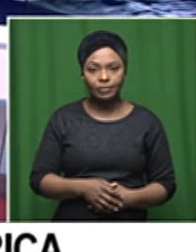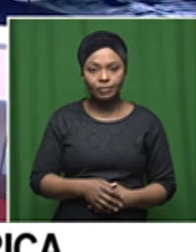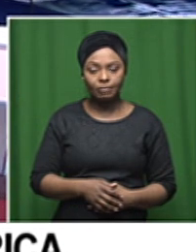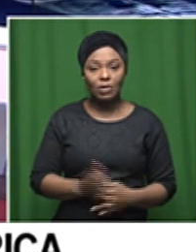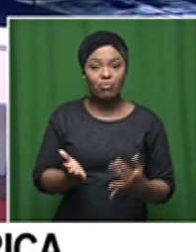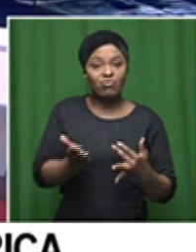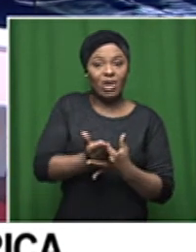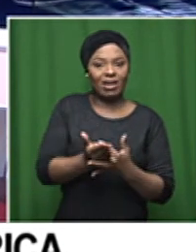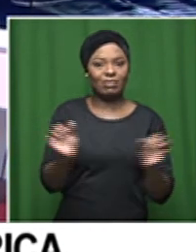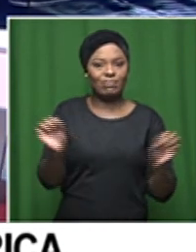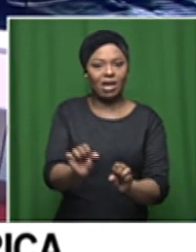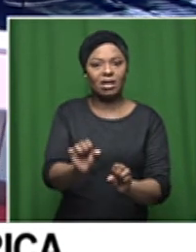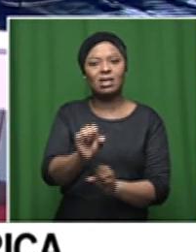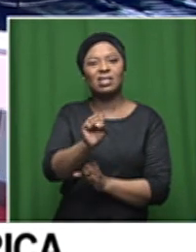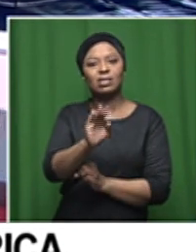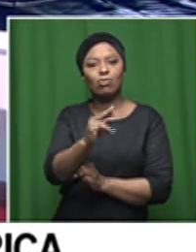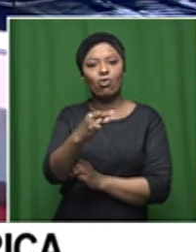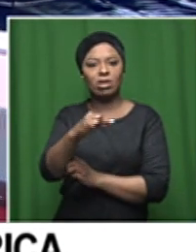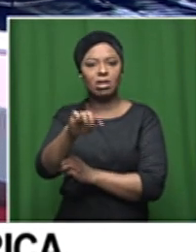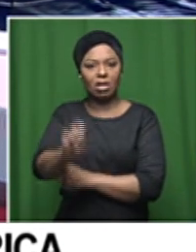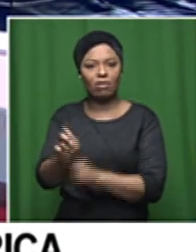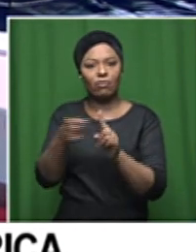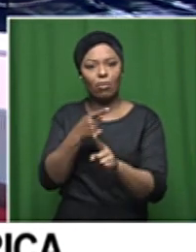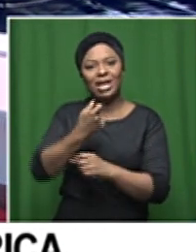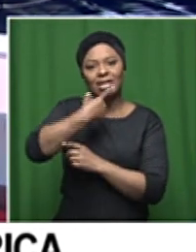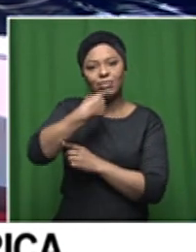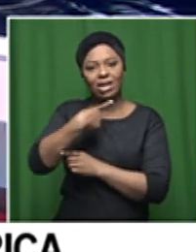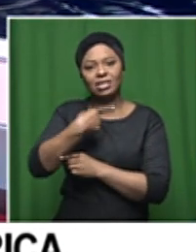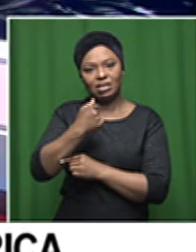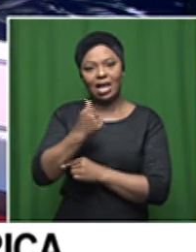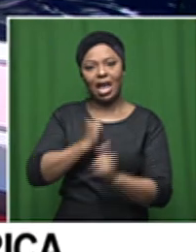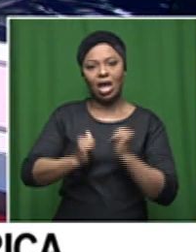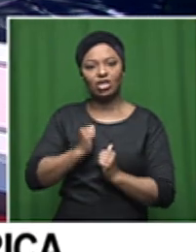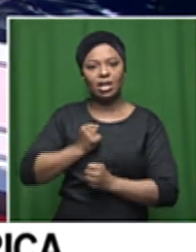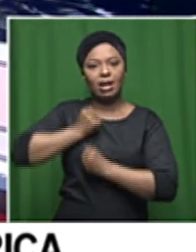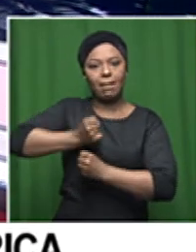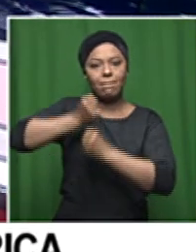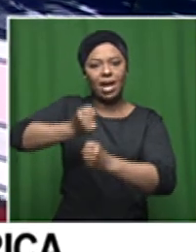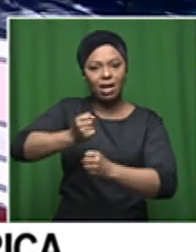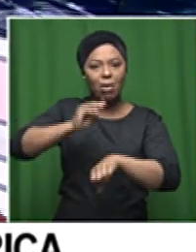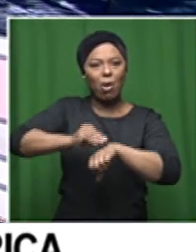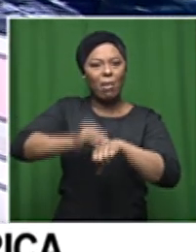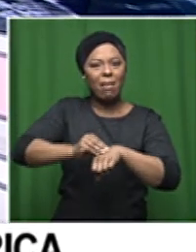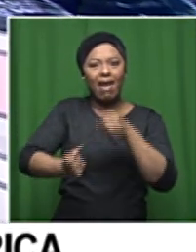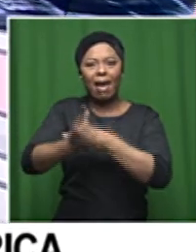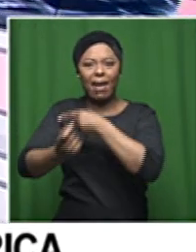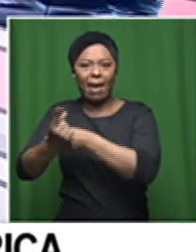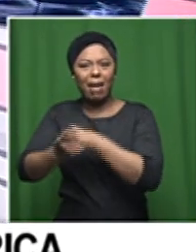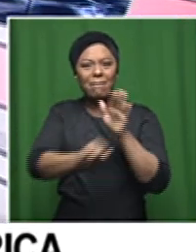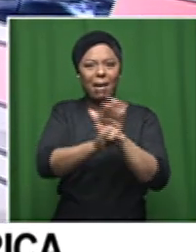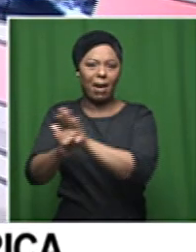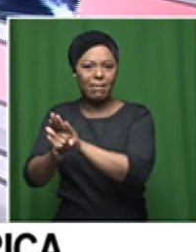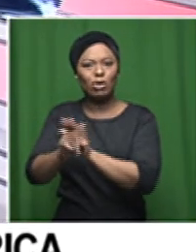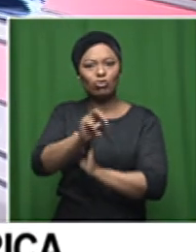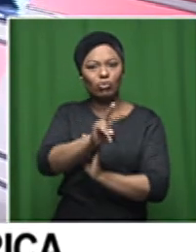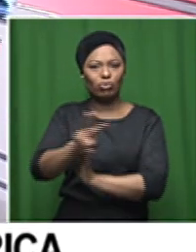After the break, we'll speak to Mamsbongile Chabalala from the Treatment Action Campaign about the problems that they've witnessed and, of course, people actually experience in